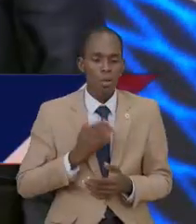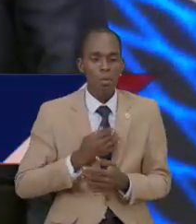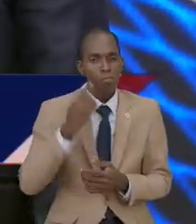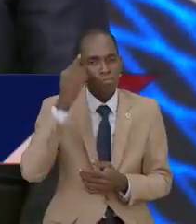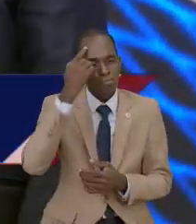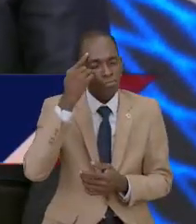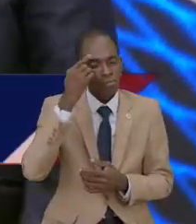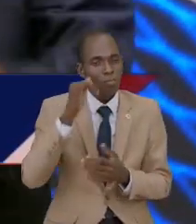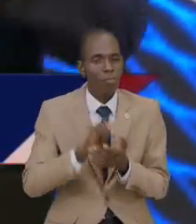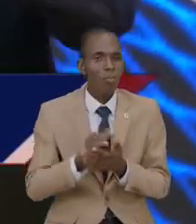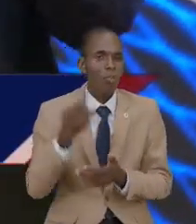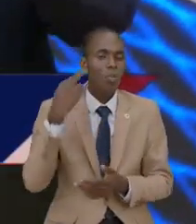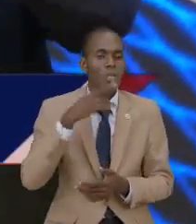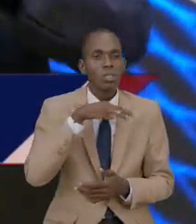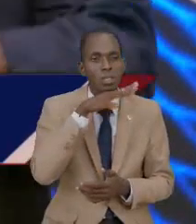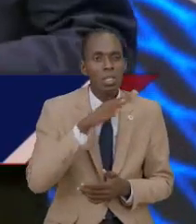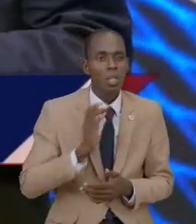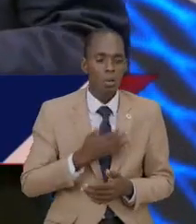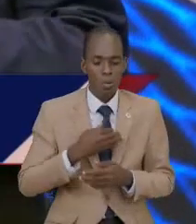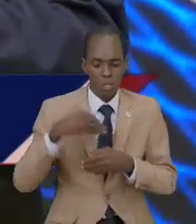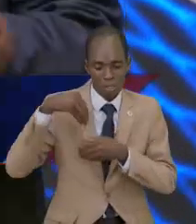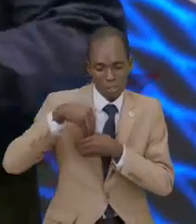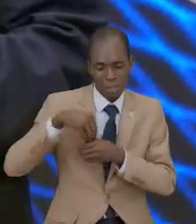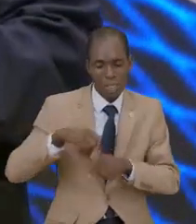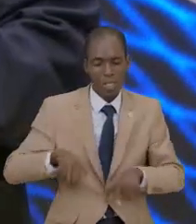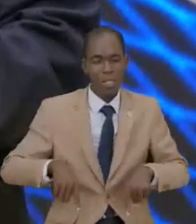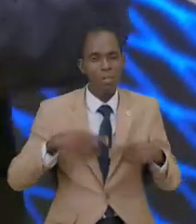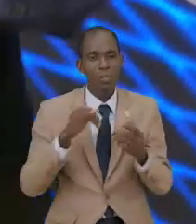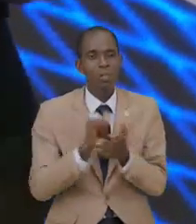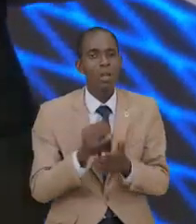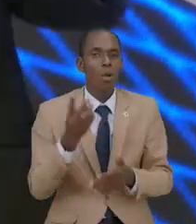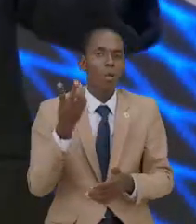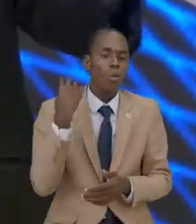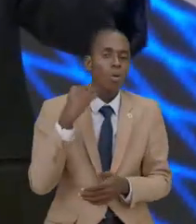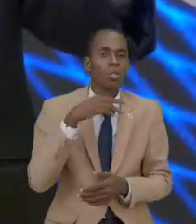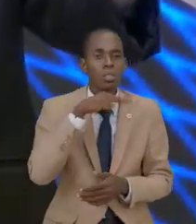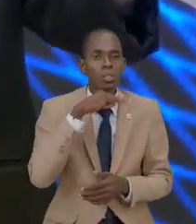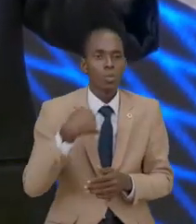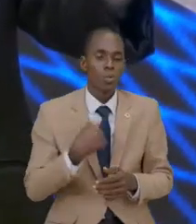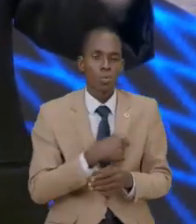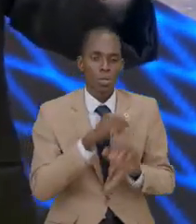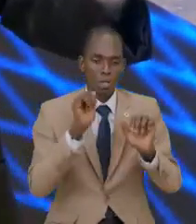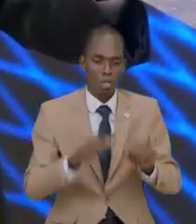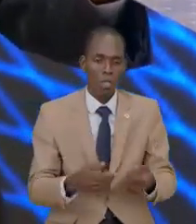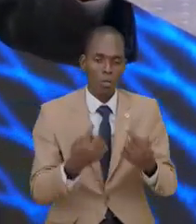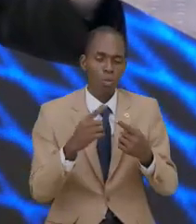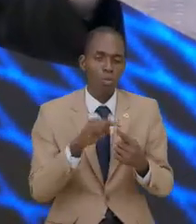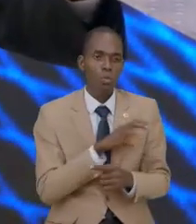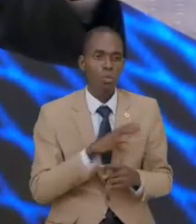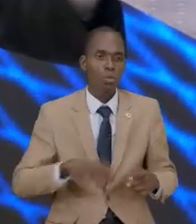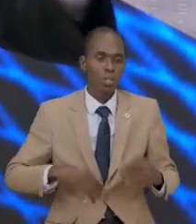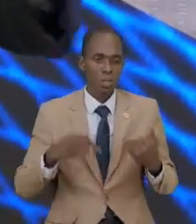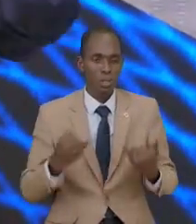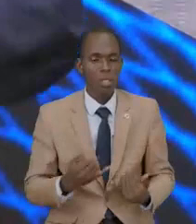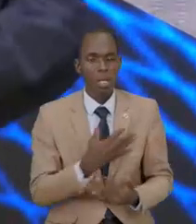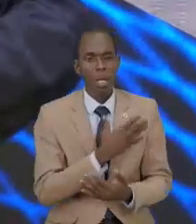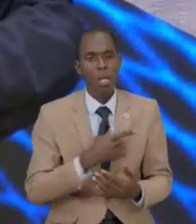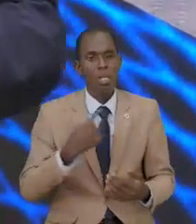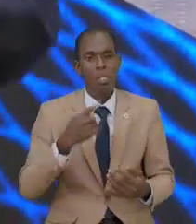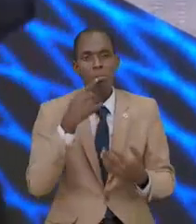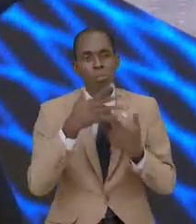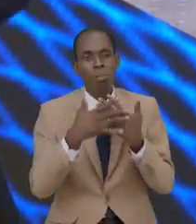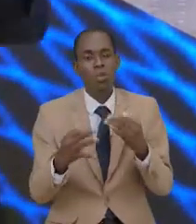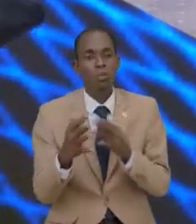were dirty, our inner life that was dirty, we can come to Christ now, and the blood of